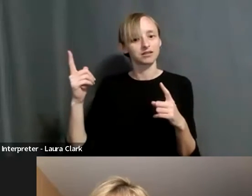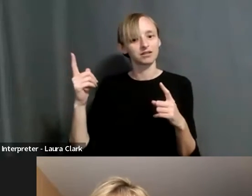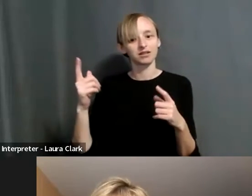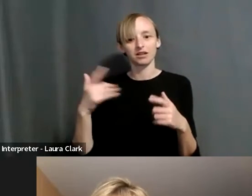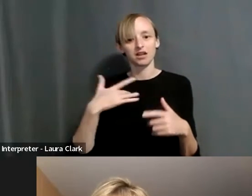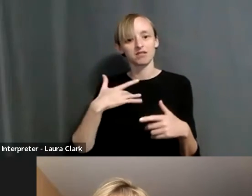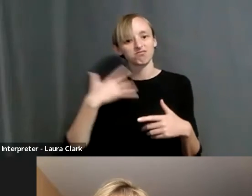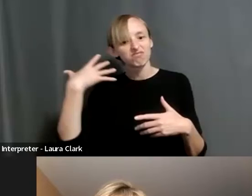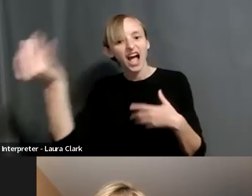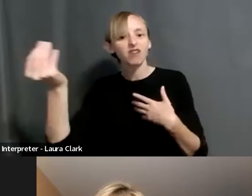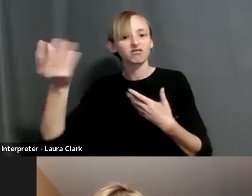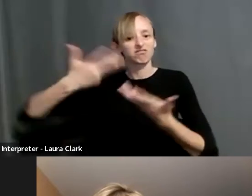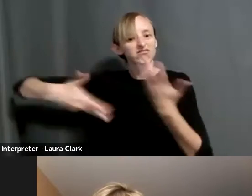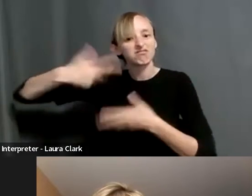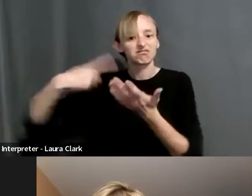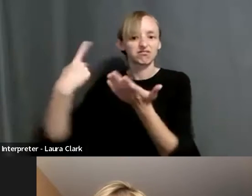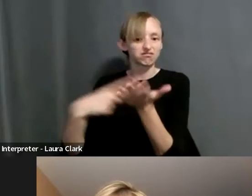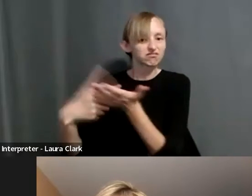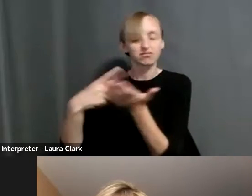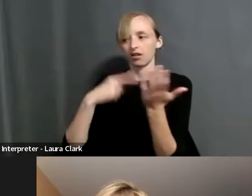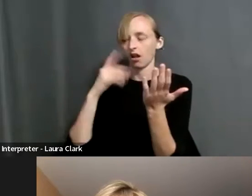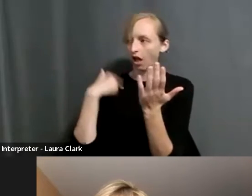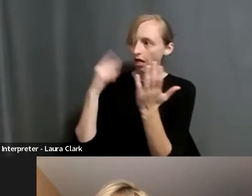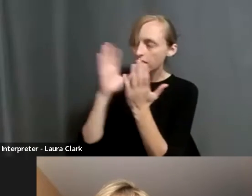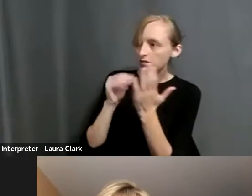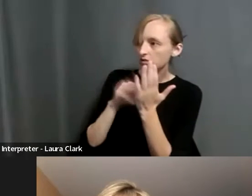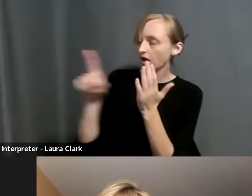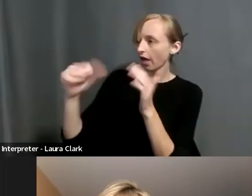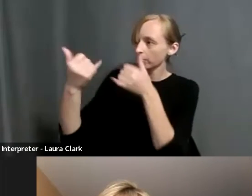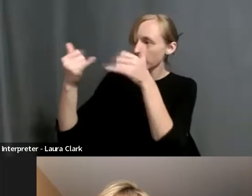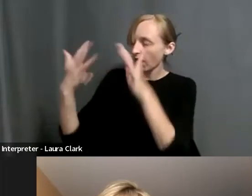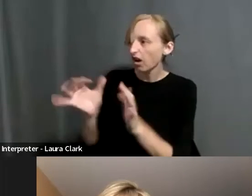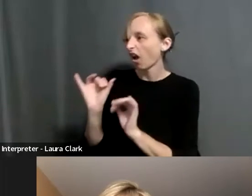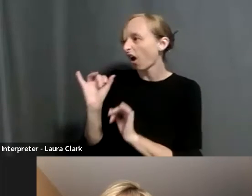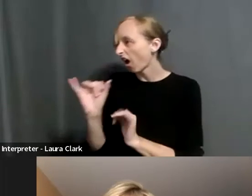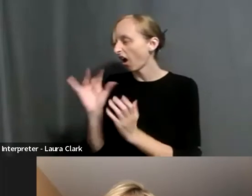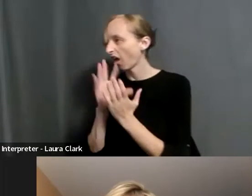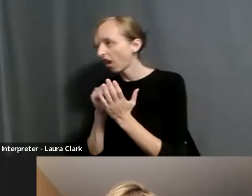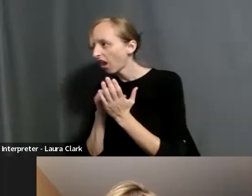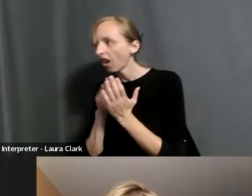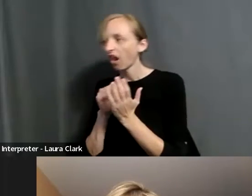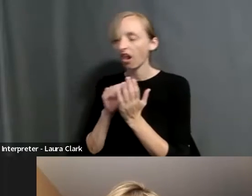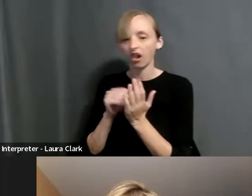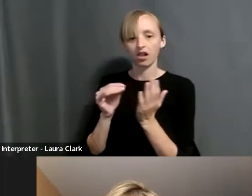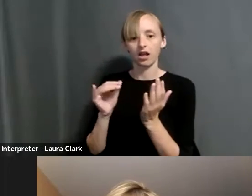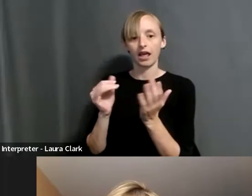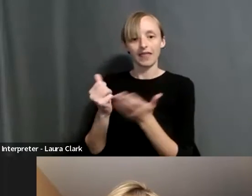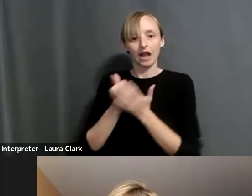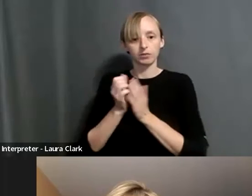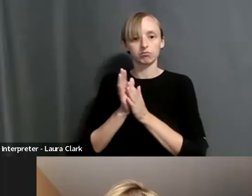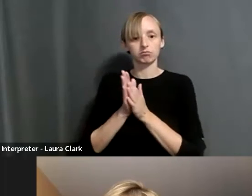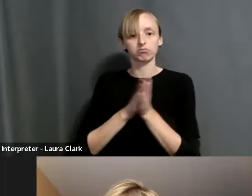of discussions, and I learned a ton from the players. And And that's what sparked my interest